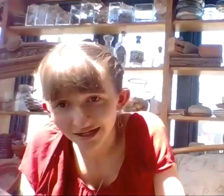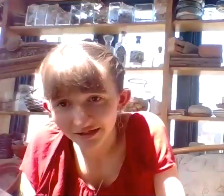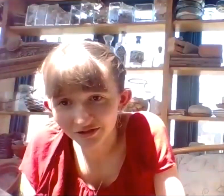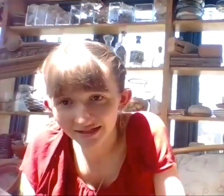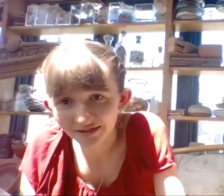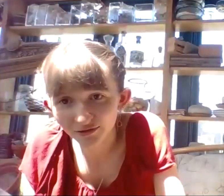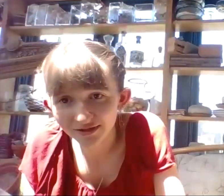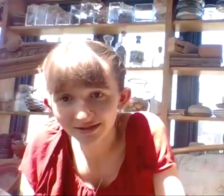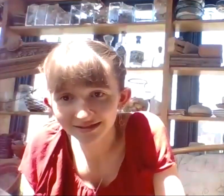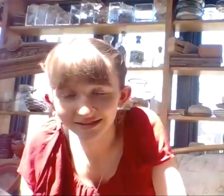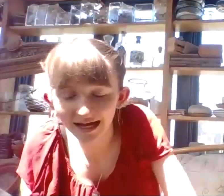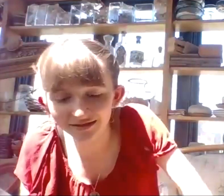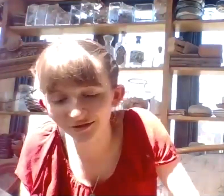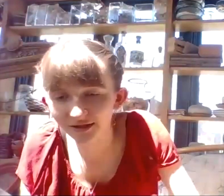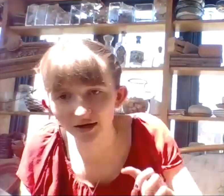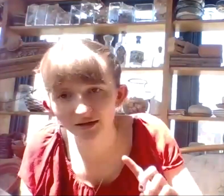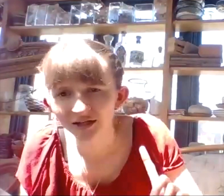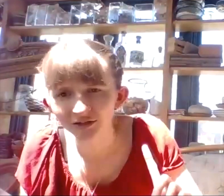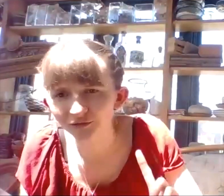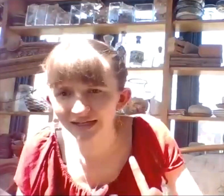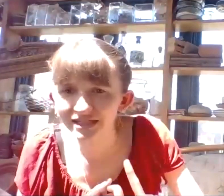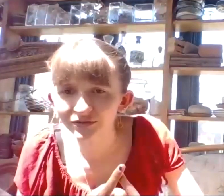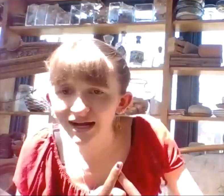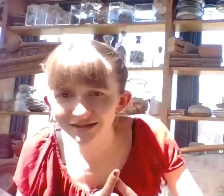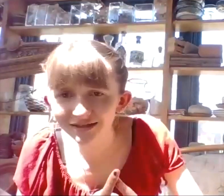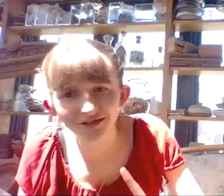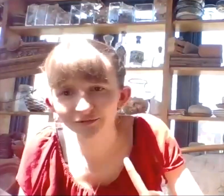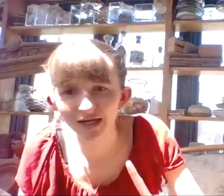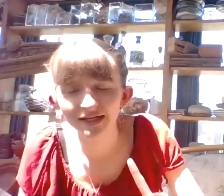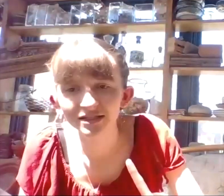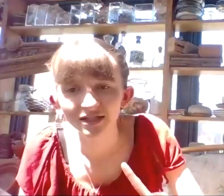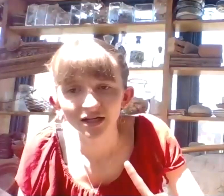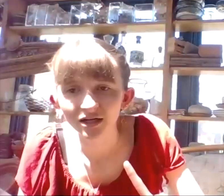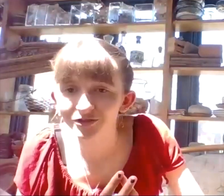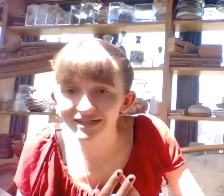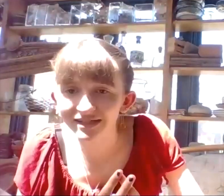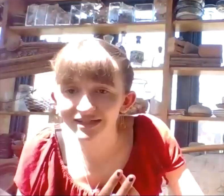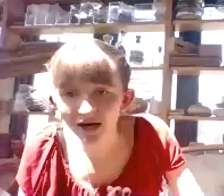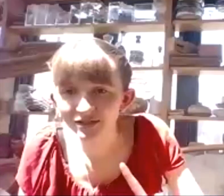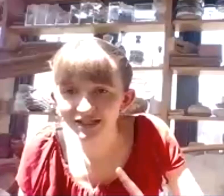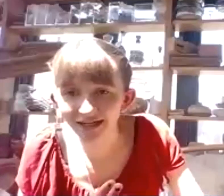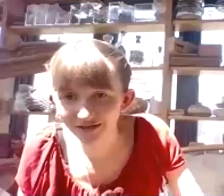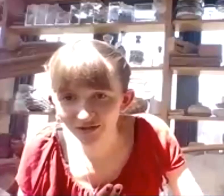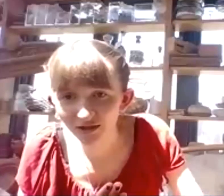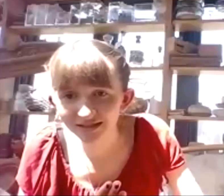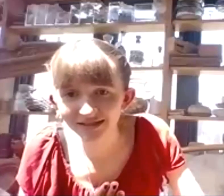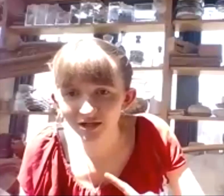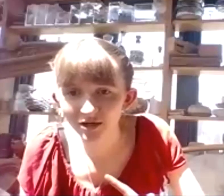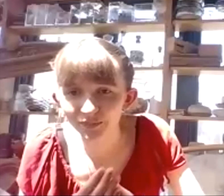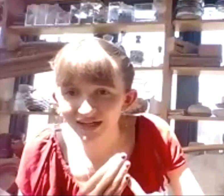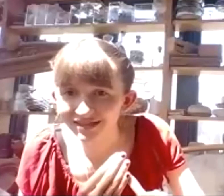Cretaceous age dinosaurs and things like that. So you'll find T-Rex, you'll find Triceratops,